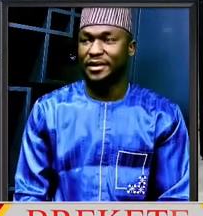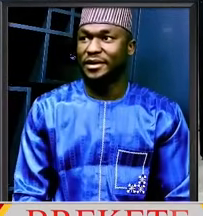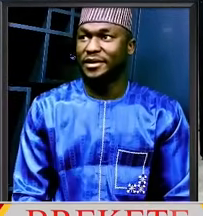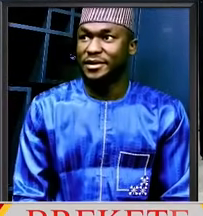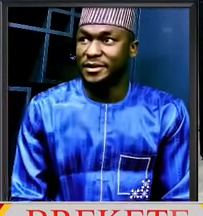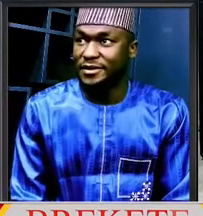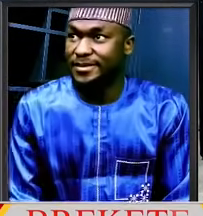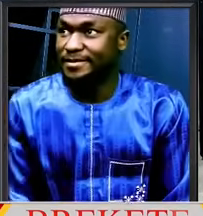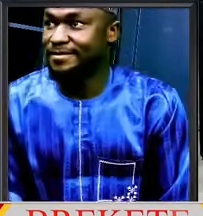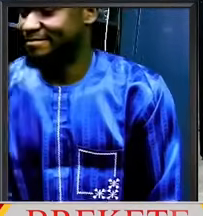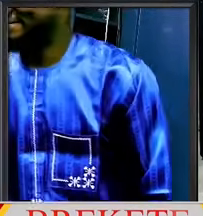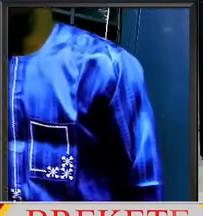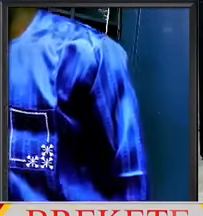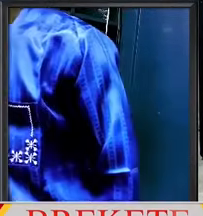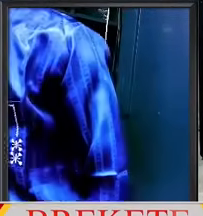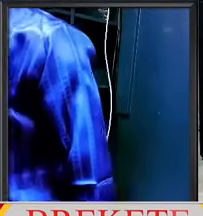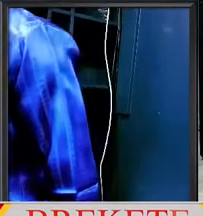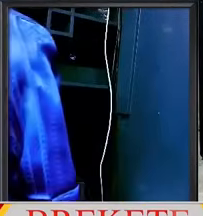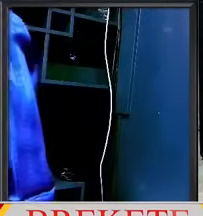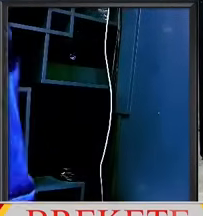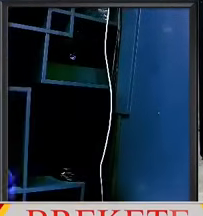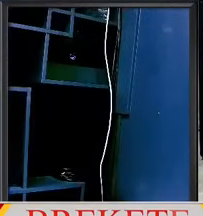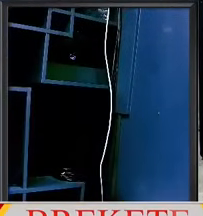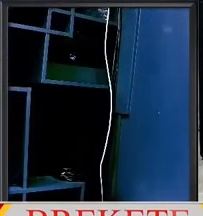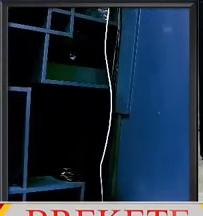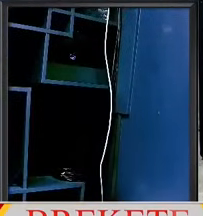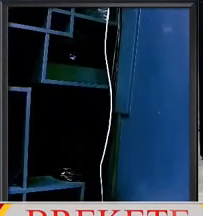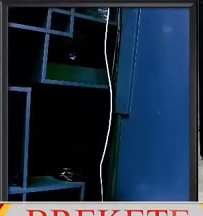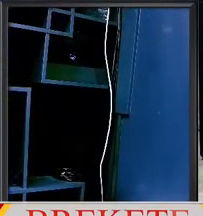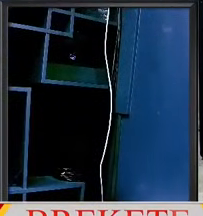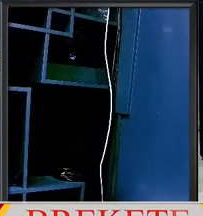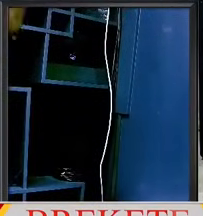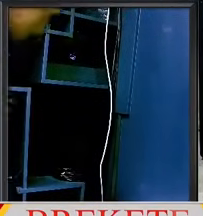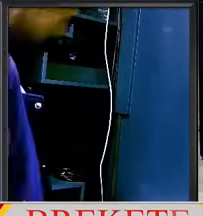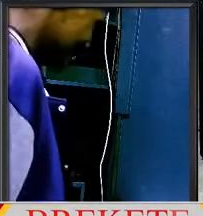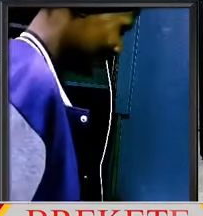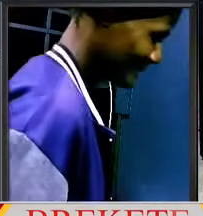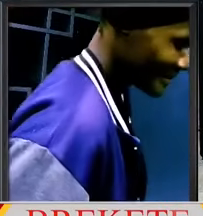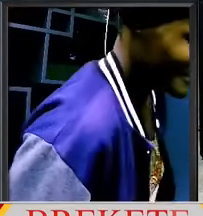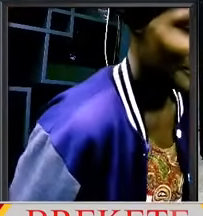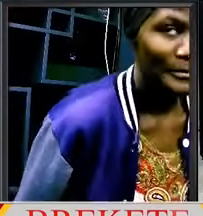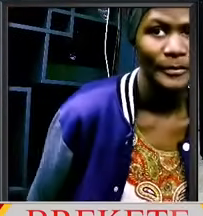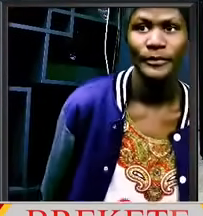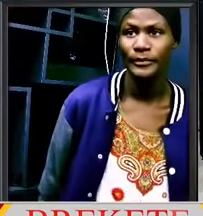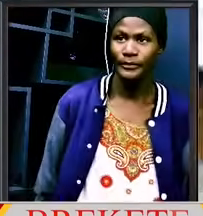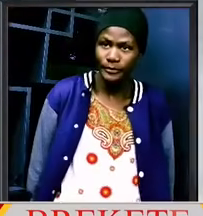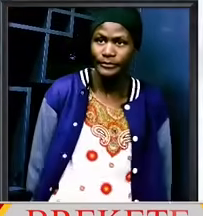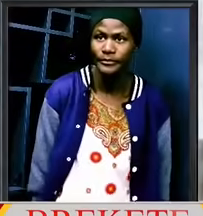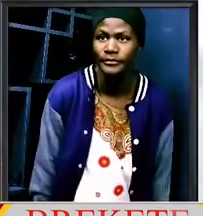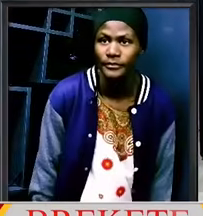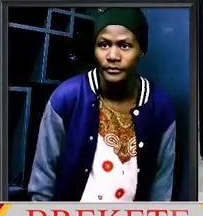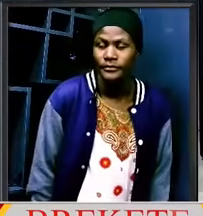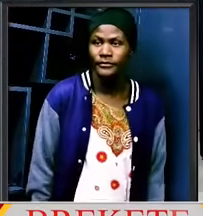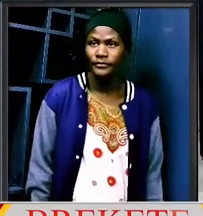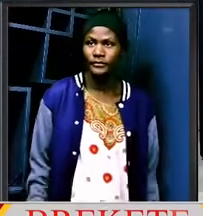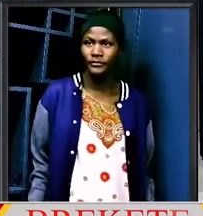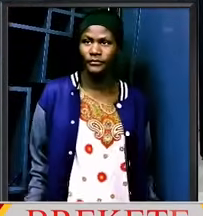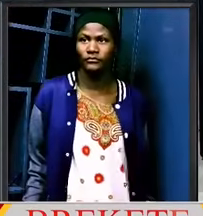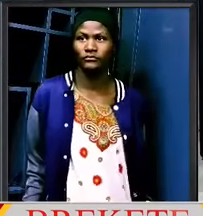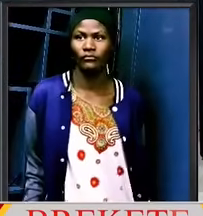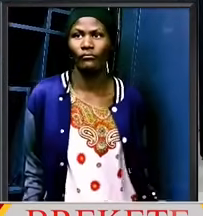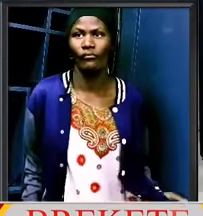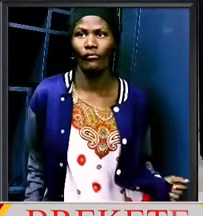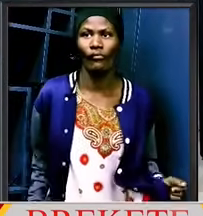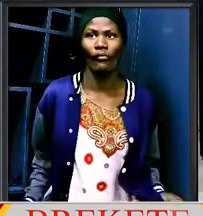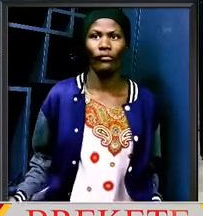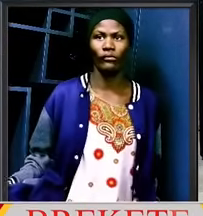for a demonstration again. Yes, Coach. Yes, my ordinary president, in the course of her narration, she said the Speaker of Benue